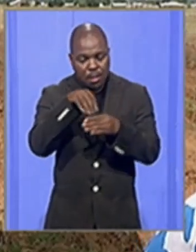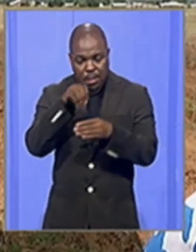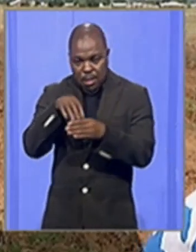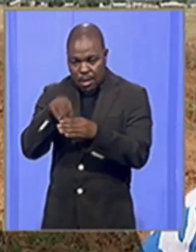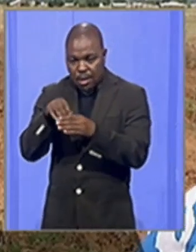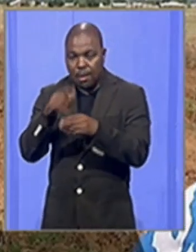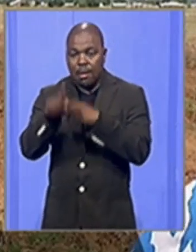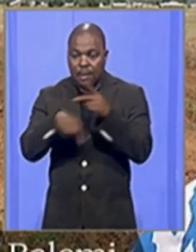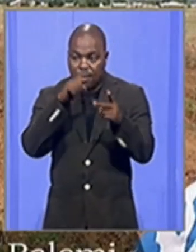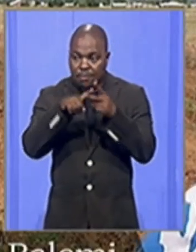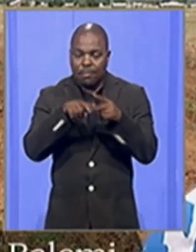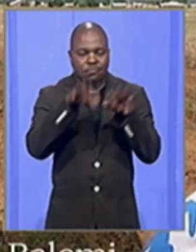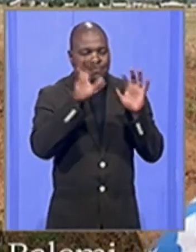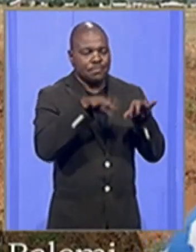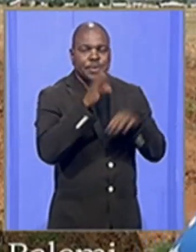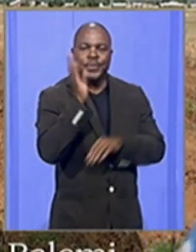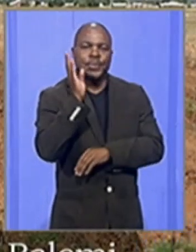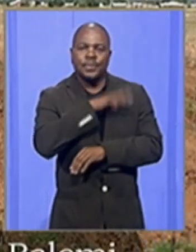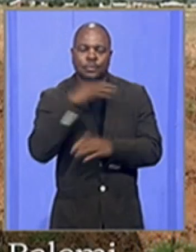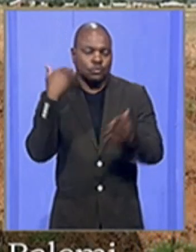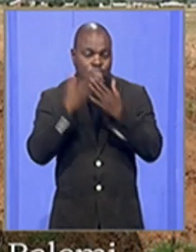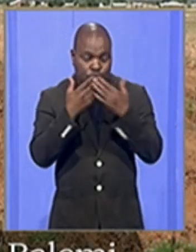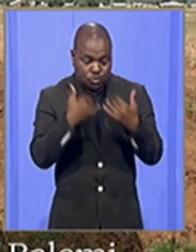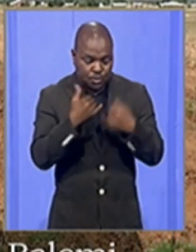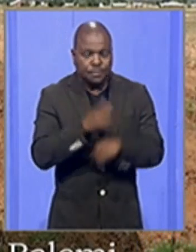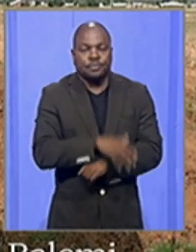ha re ka re fumane pula ho hang fihla le kajeng.